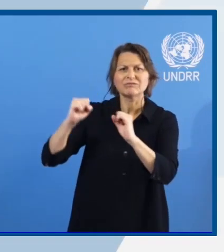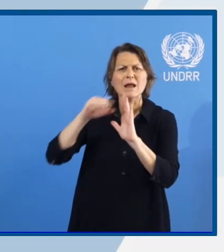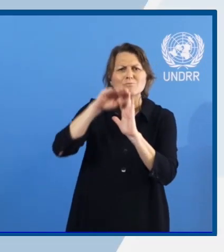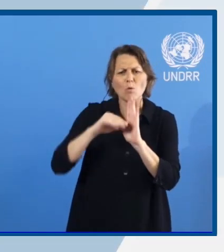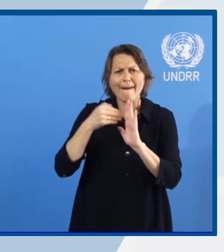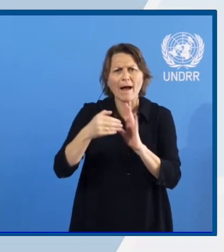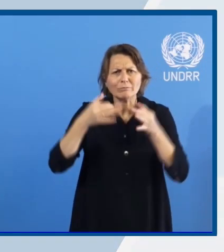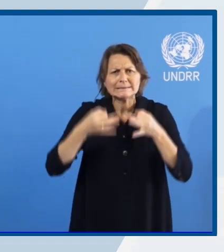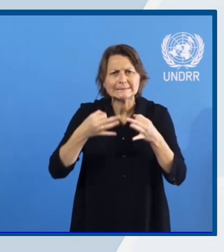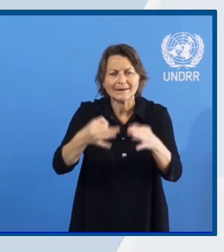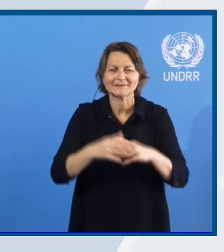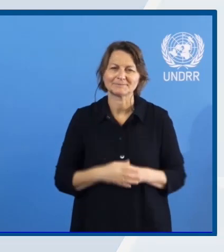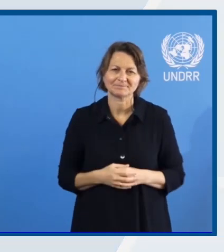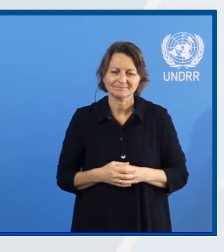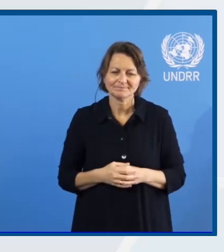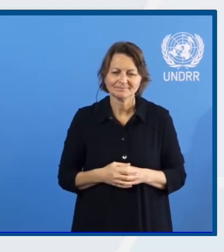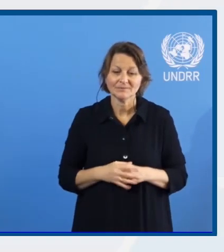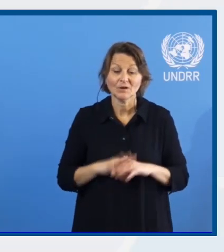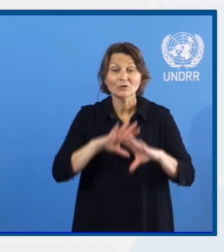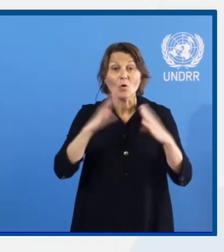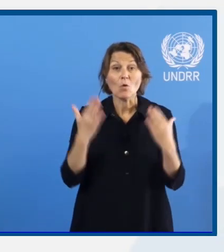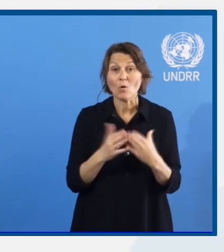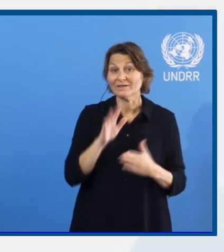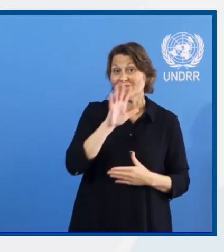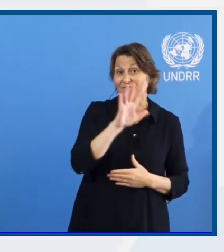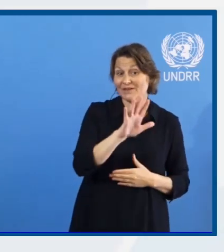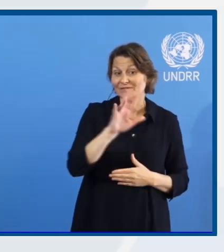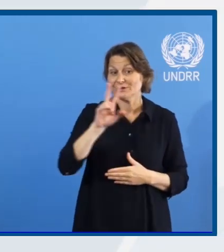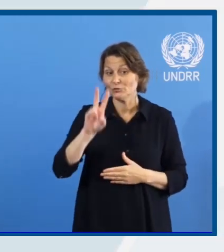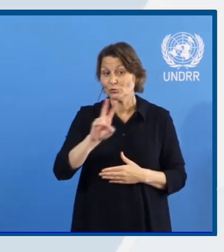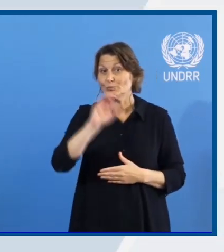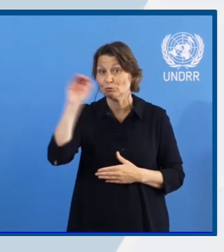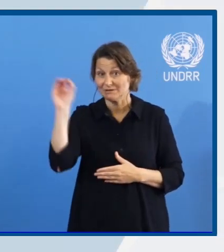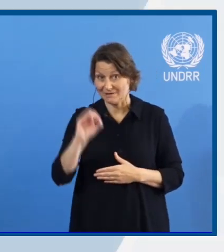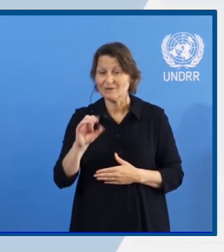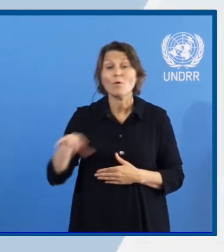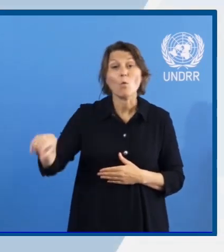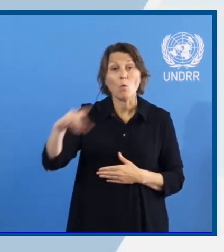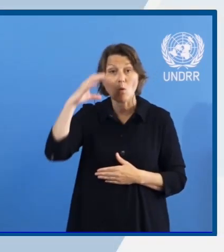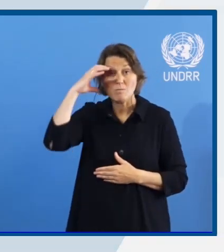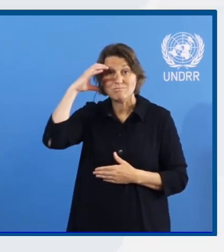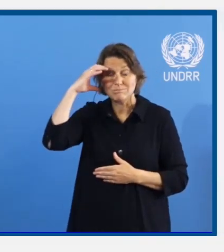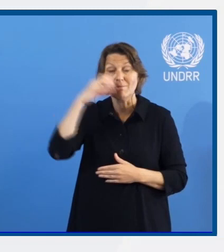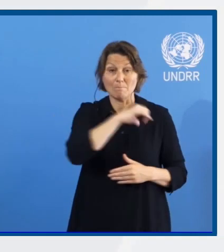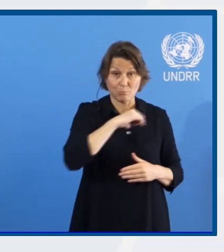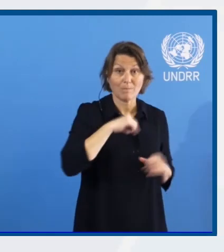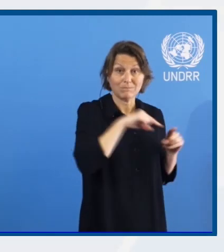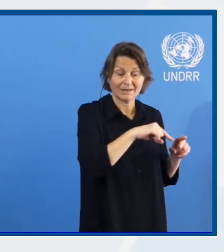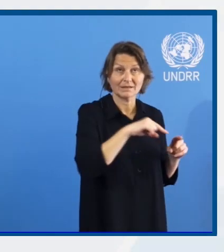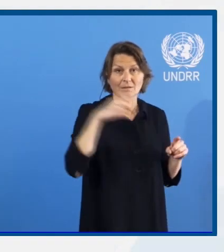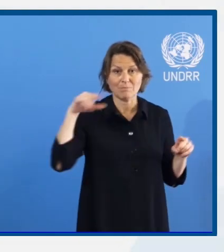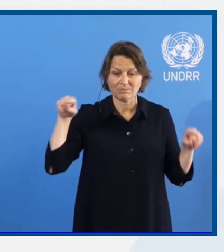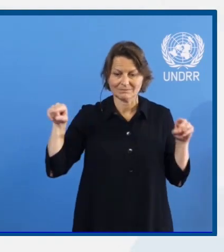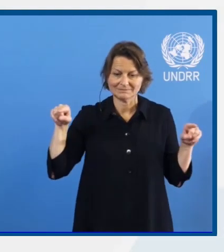that 52.4% of public sector companies were more likely than private sector companies to report